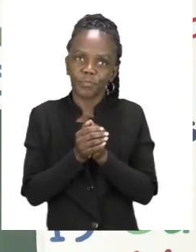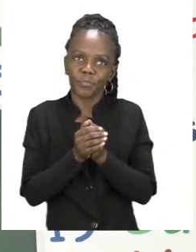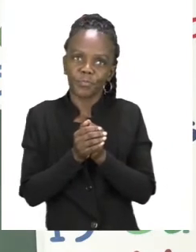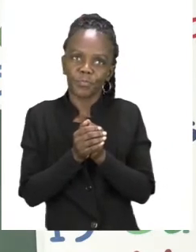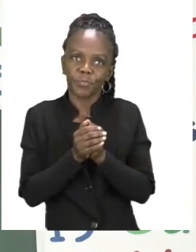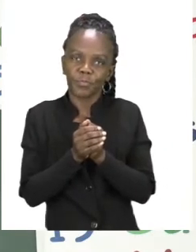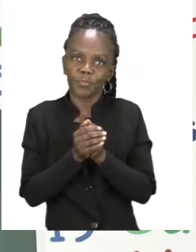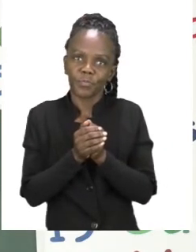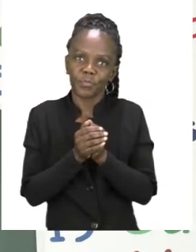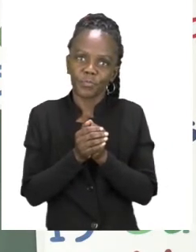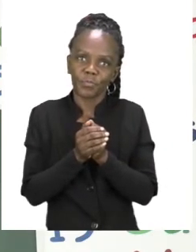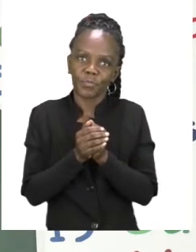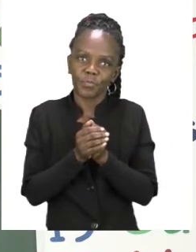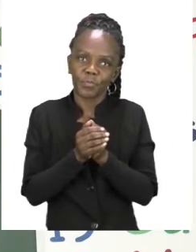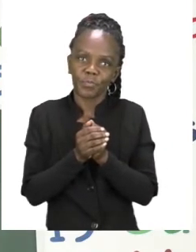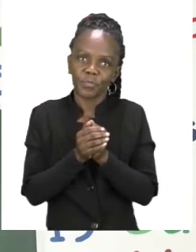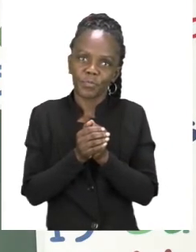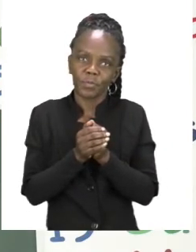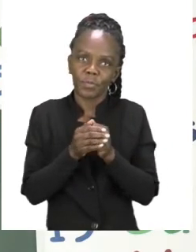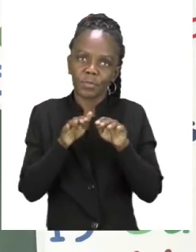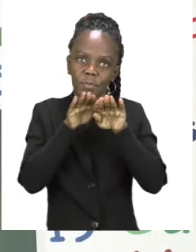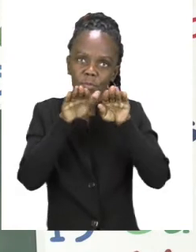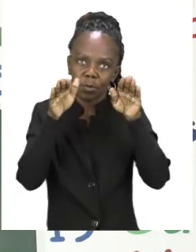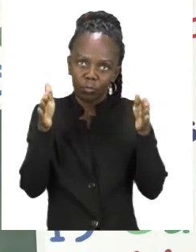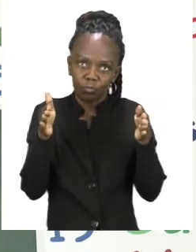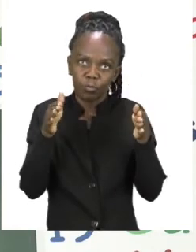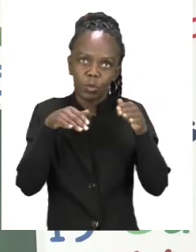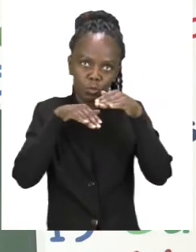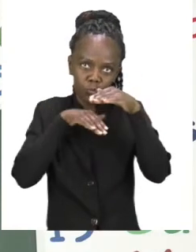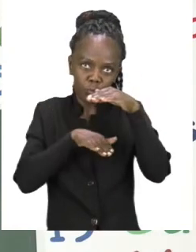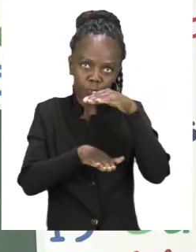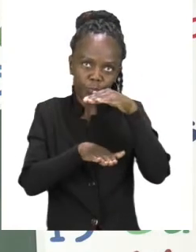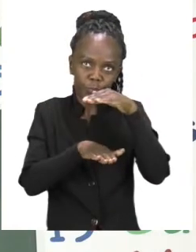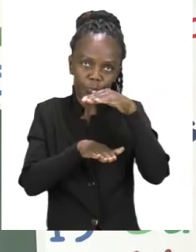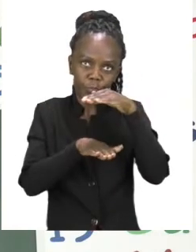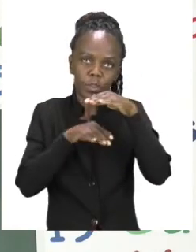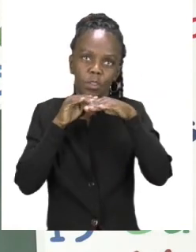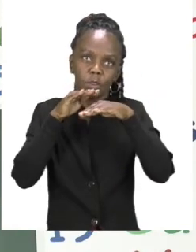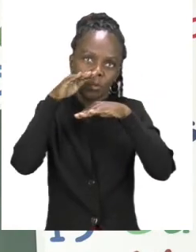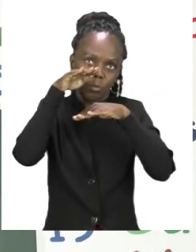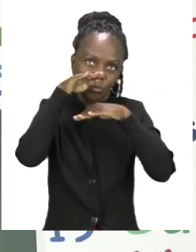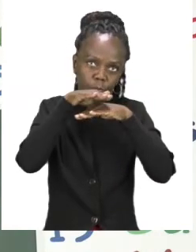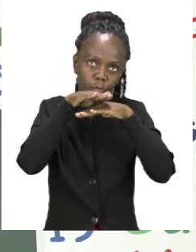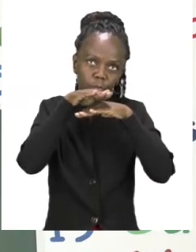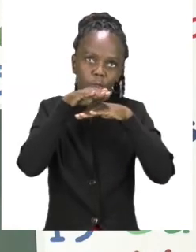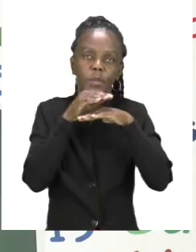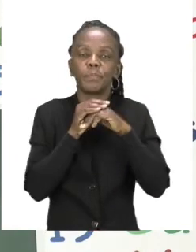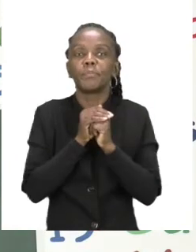say this is the underneath of my table, and this is the top of my